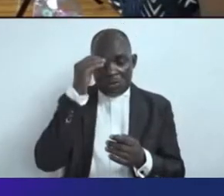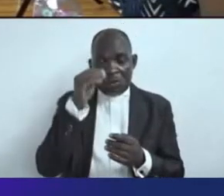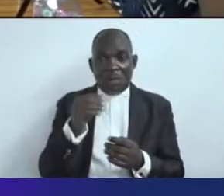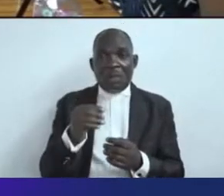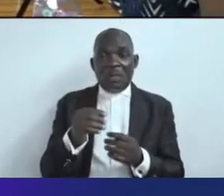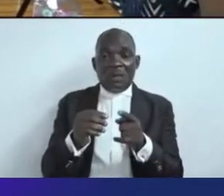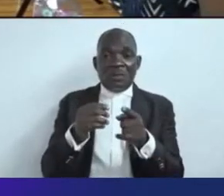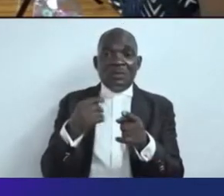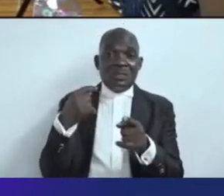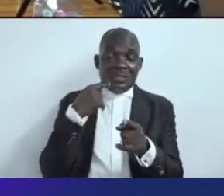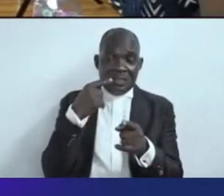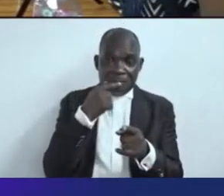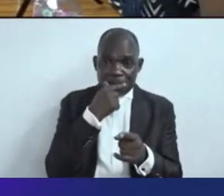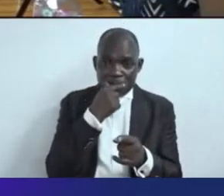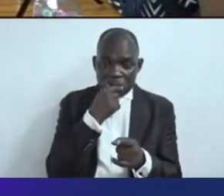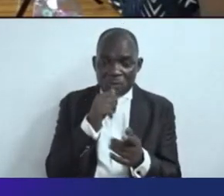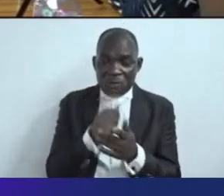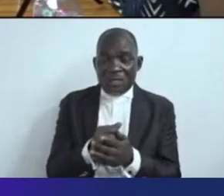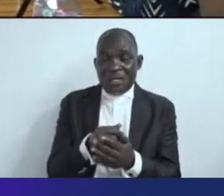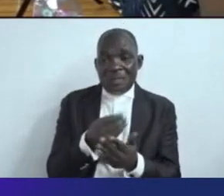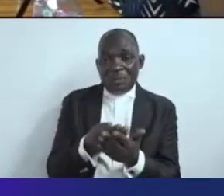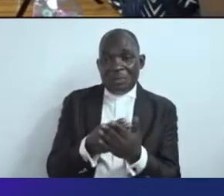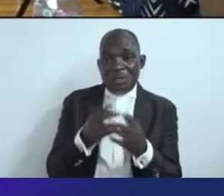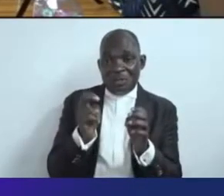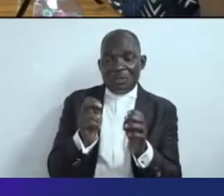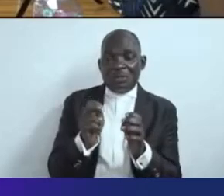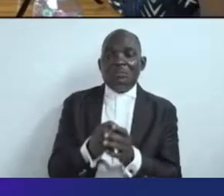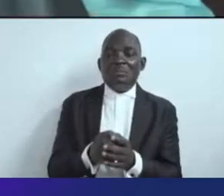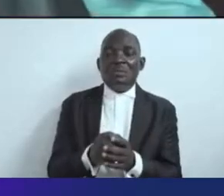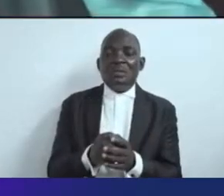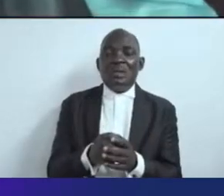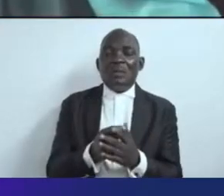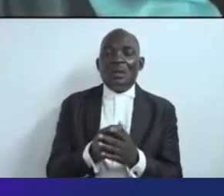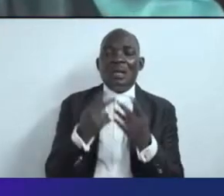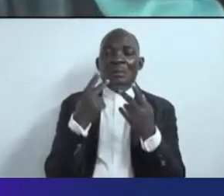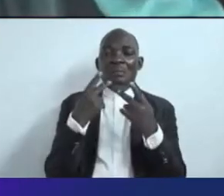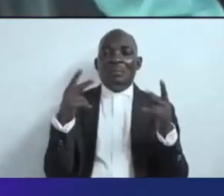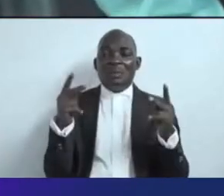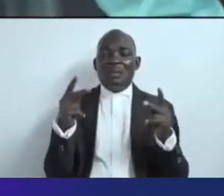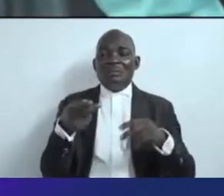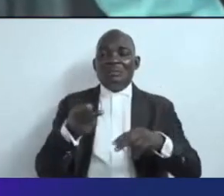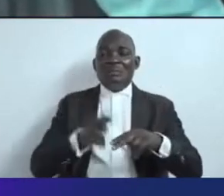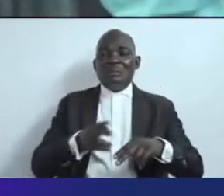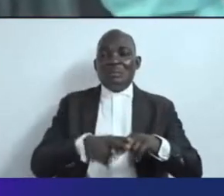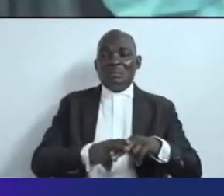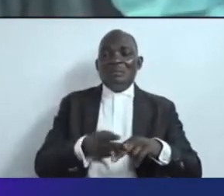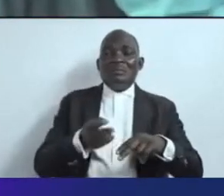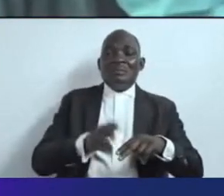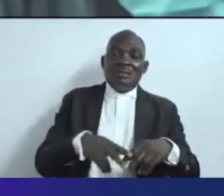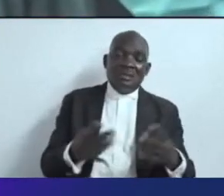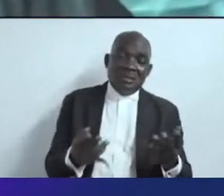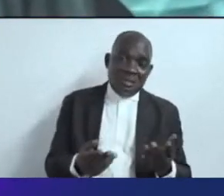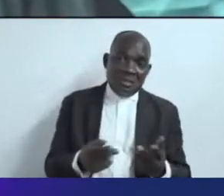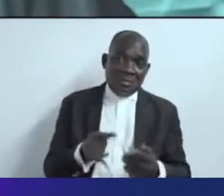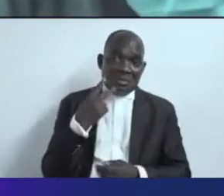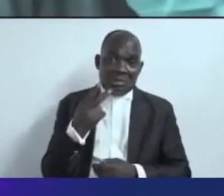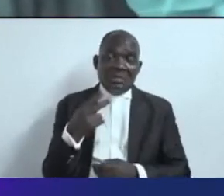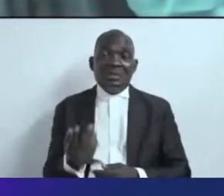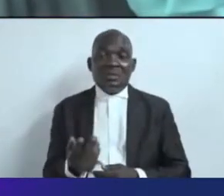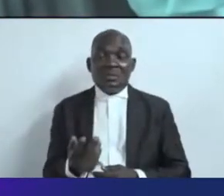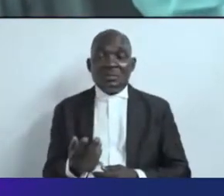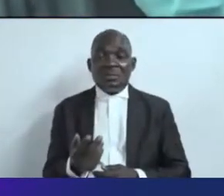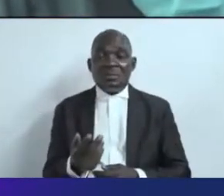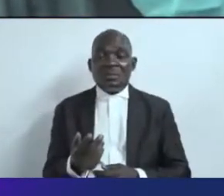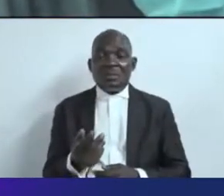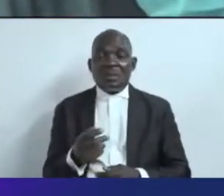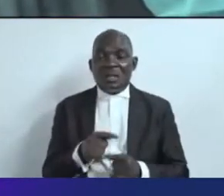said the currency being held by public increase over the period, do you see that threatening